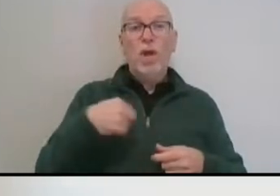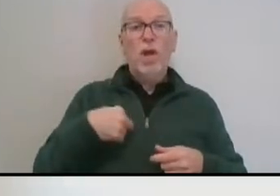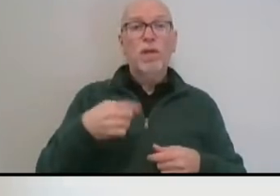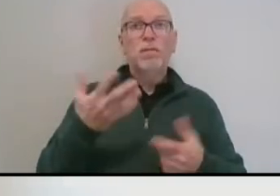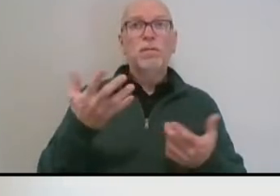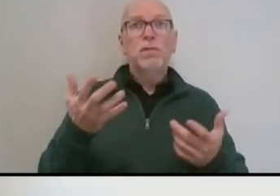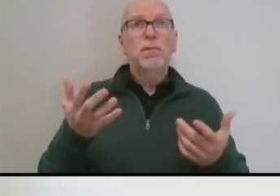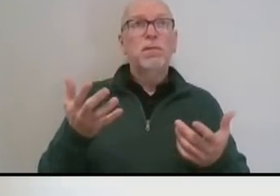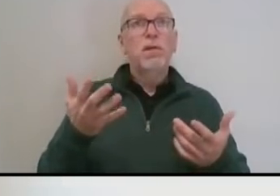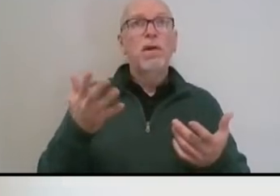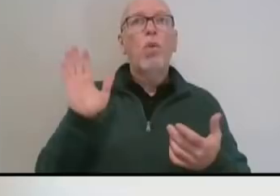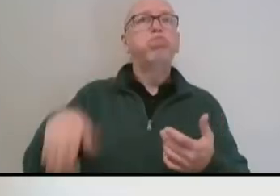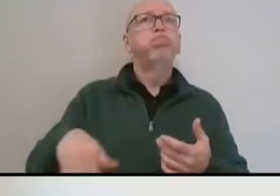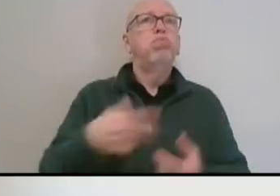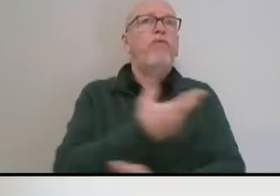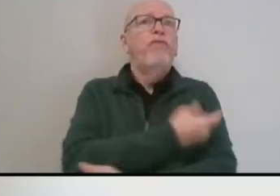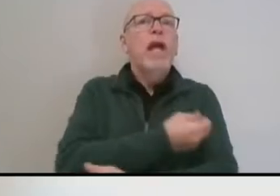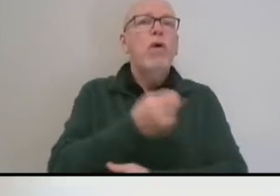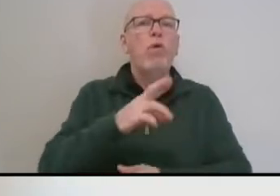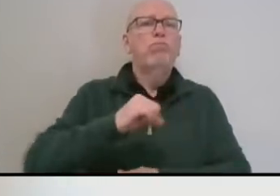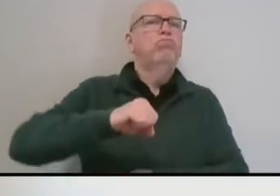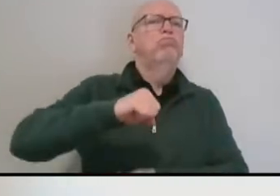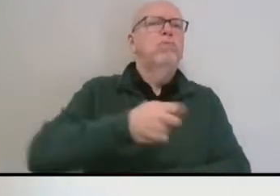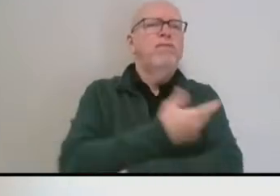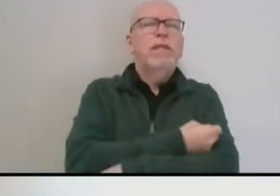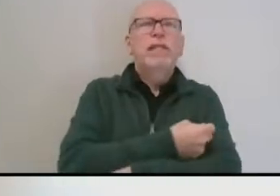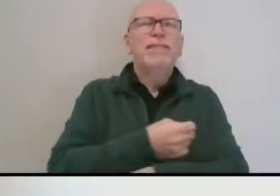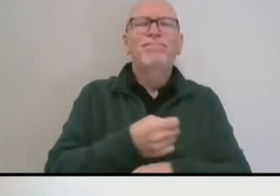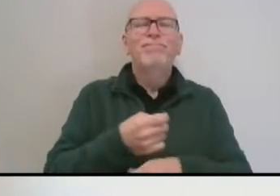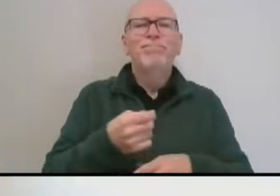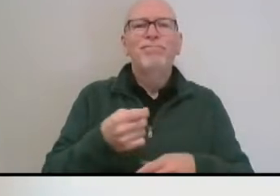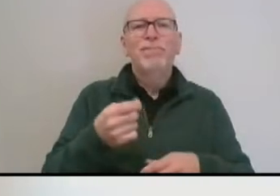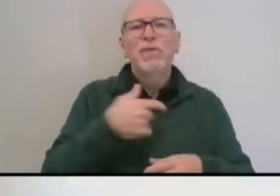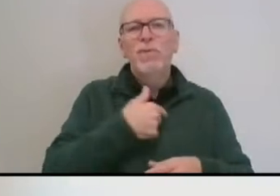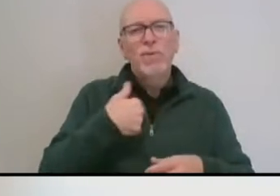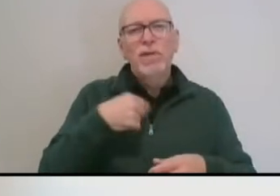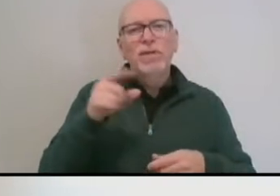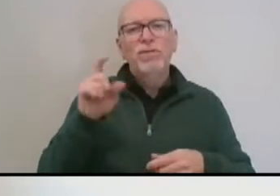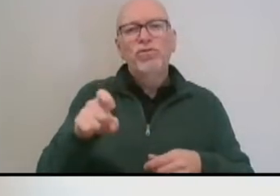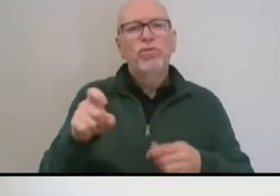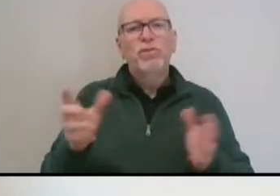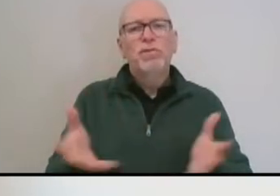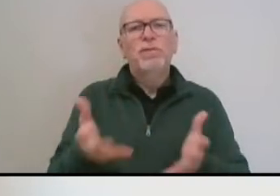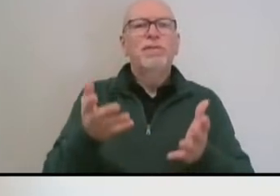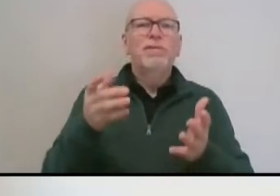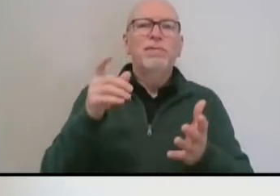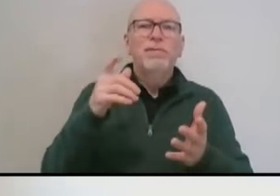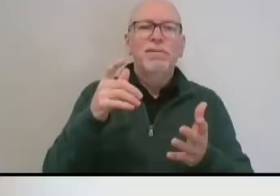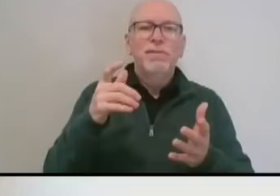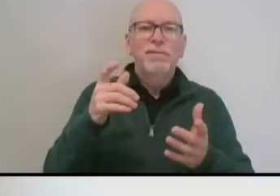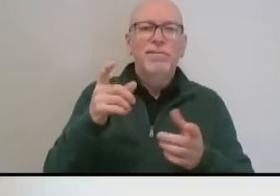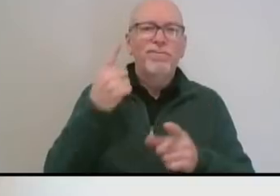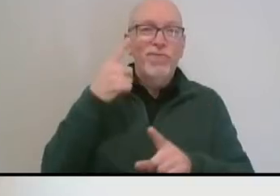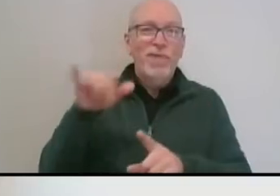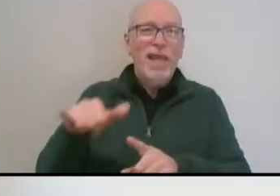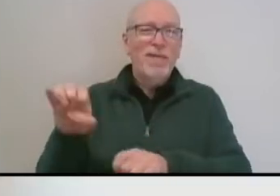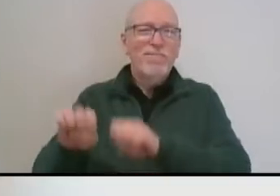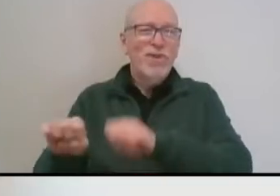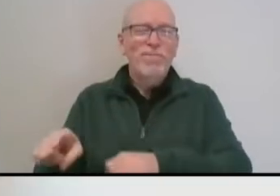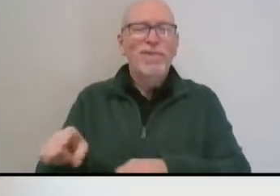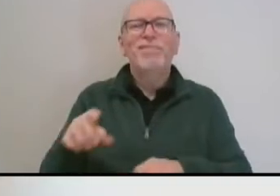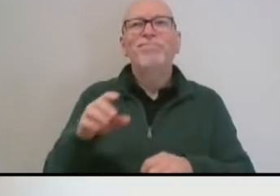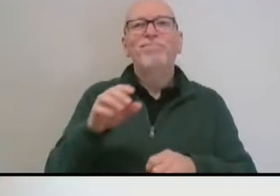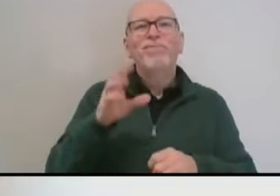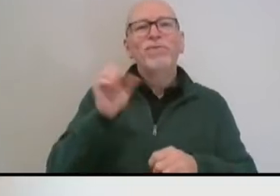encourage vaccination, for us not to give access to vaccination would be more apt, better comparisons to Tuskegee experiments. So I say that